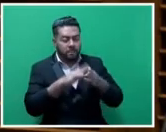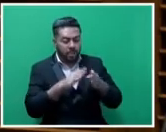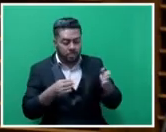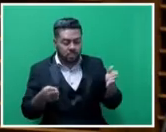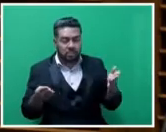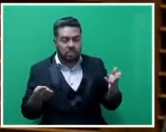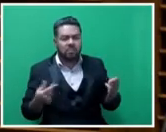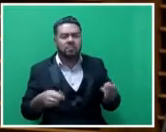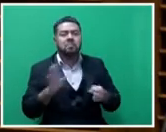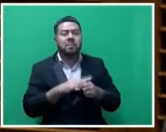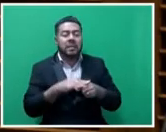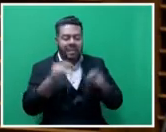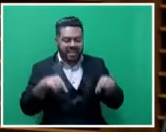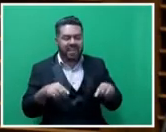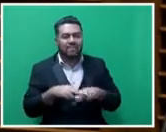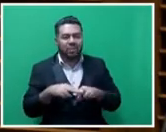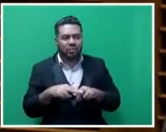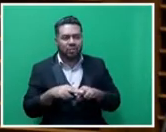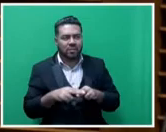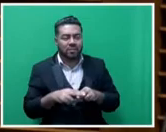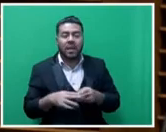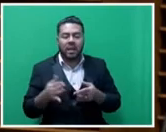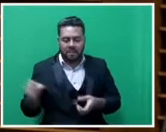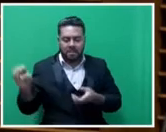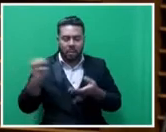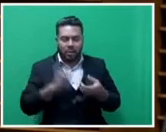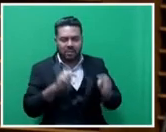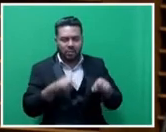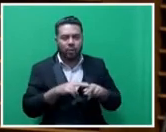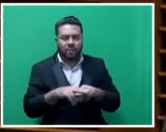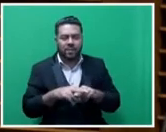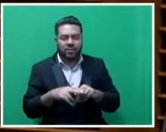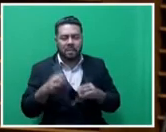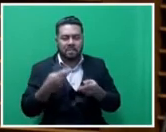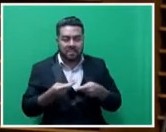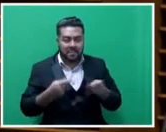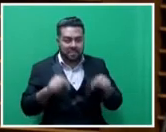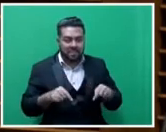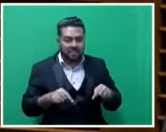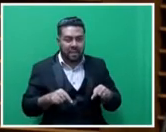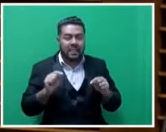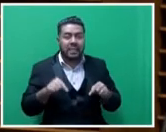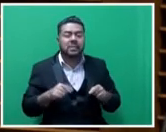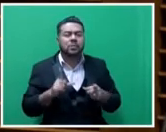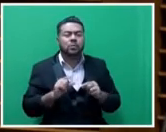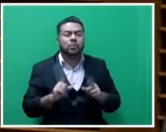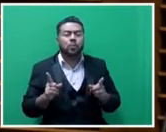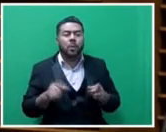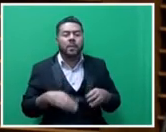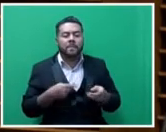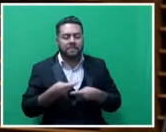actually manufactured here in Fiji and imported into the Fijian market. And this is undertaken through market